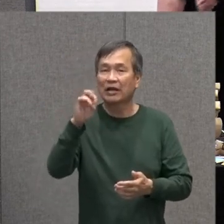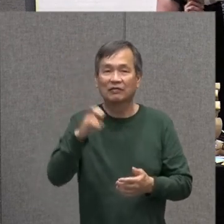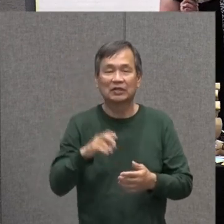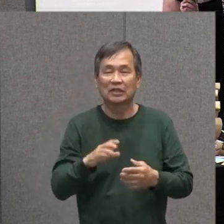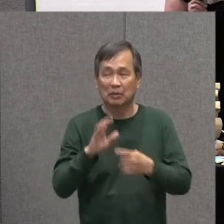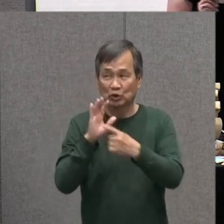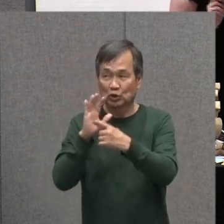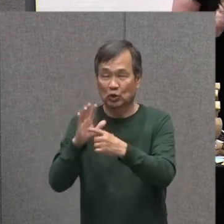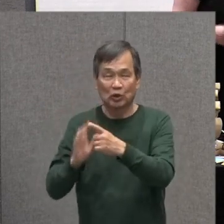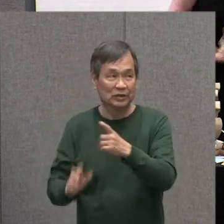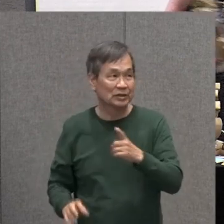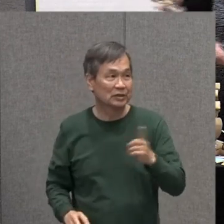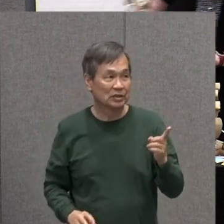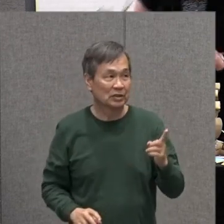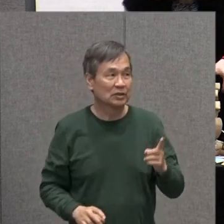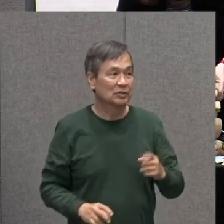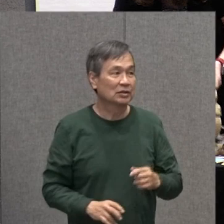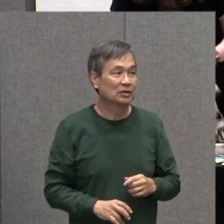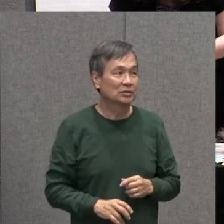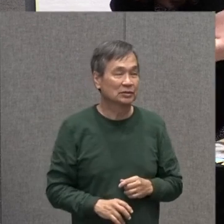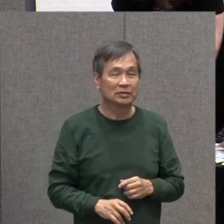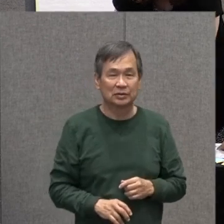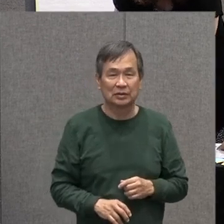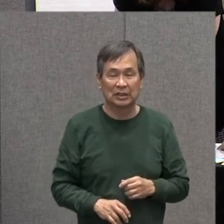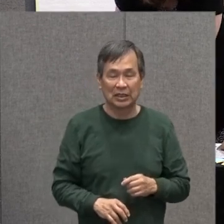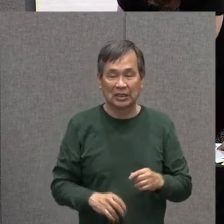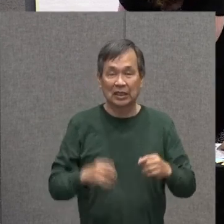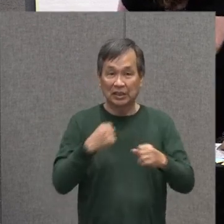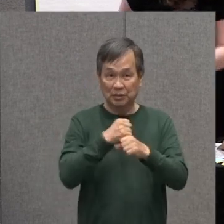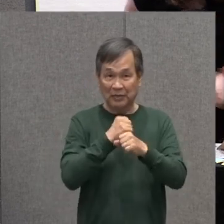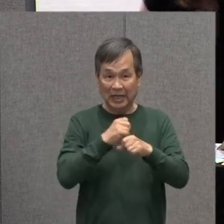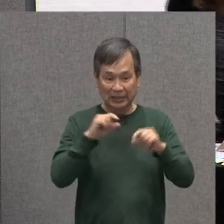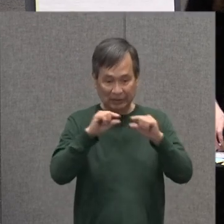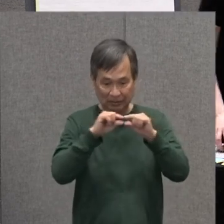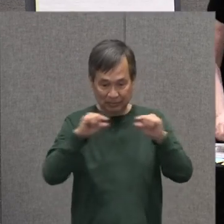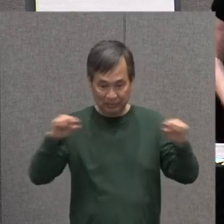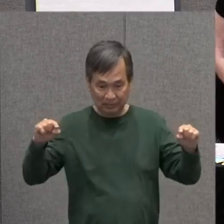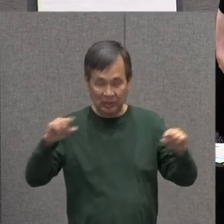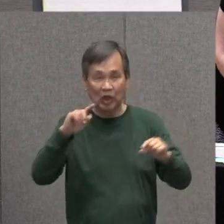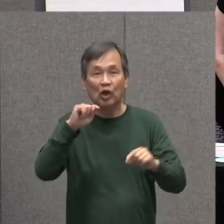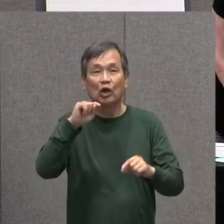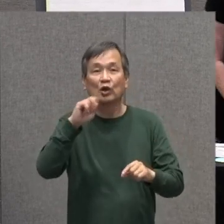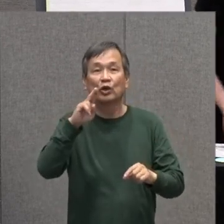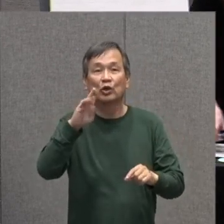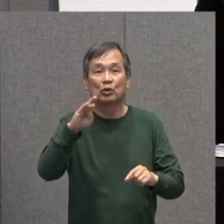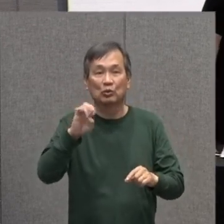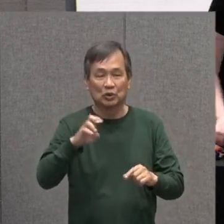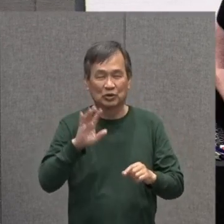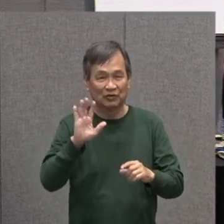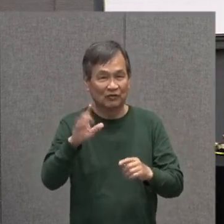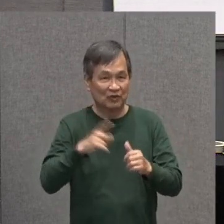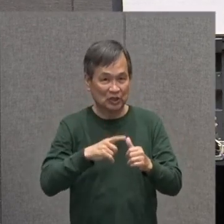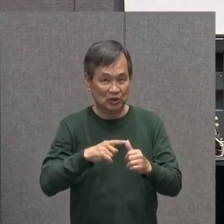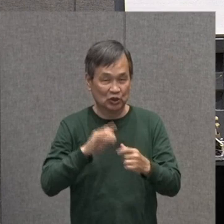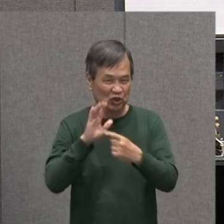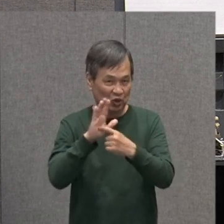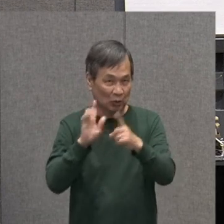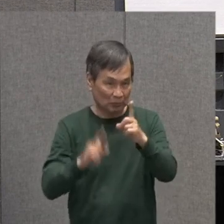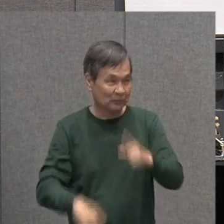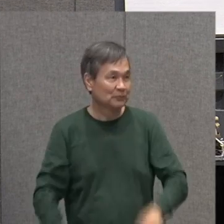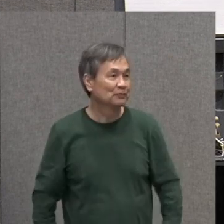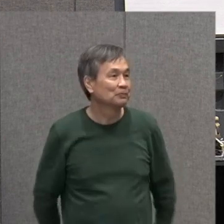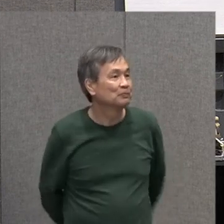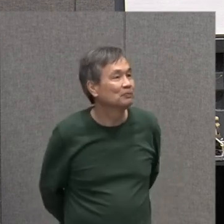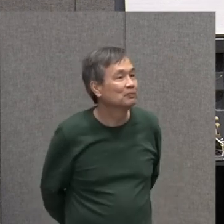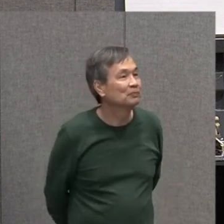So can you help me make a couple of tubes? Yes. We'll make a couple of tubes, and I will show how to do some weaving. Perfect. You